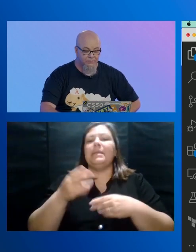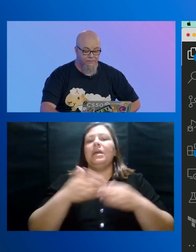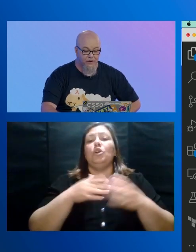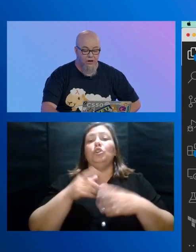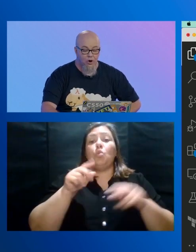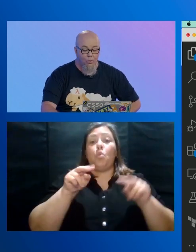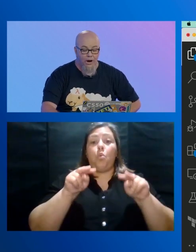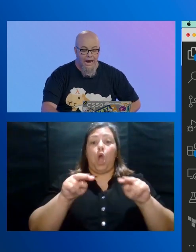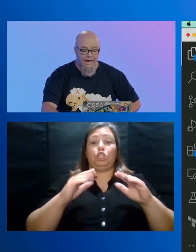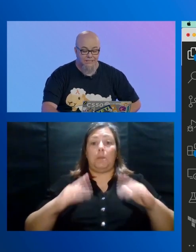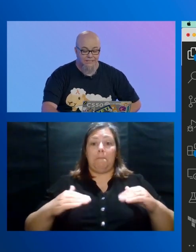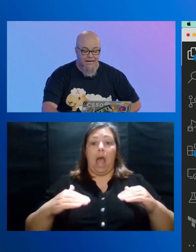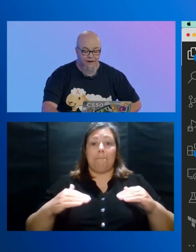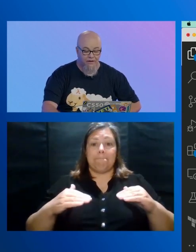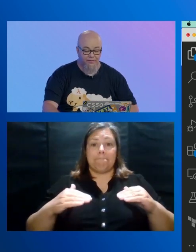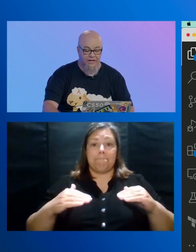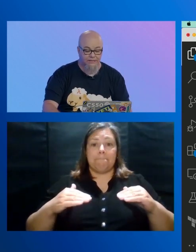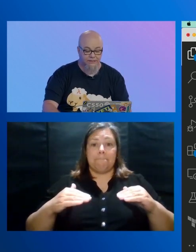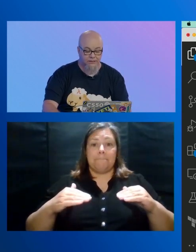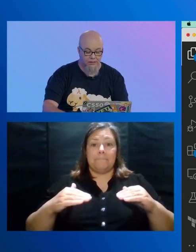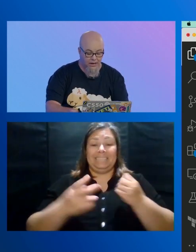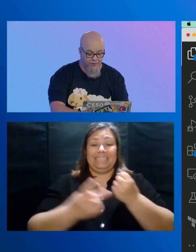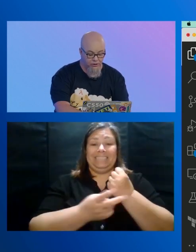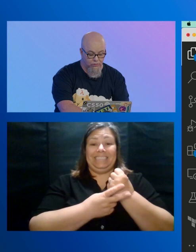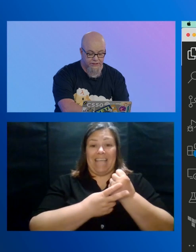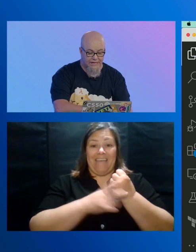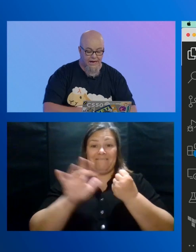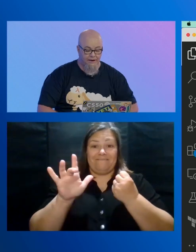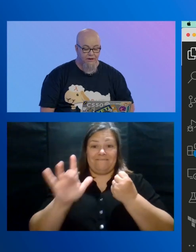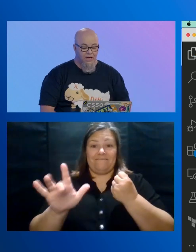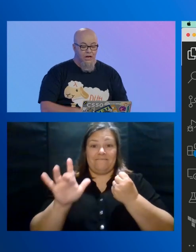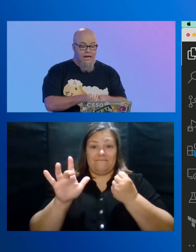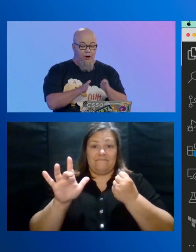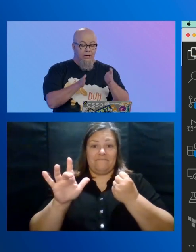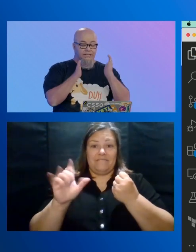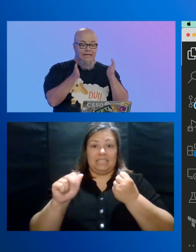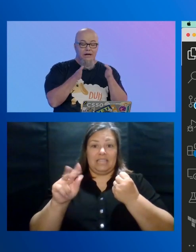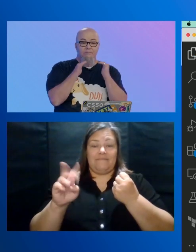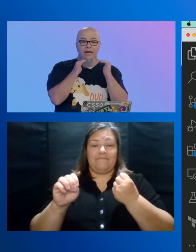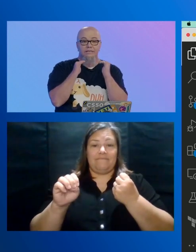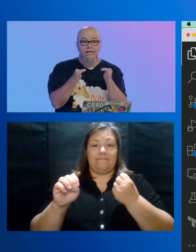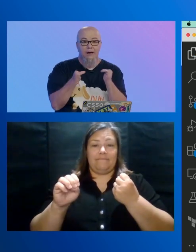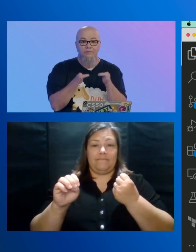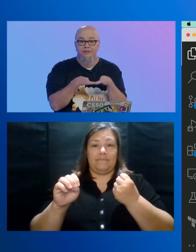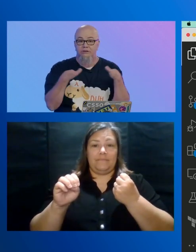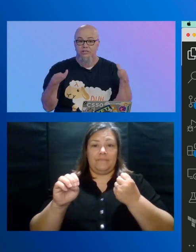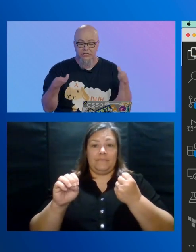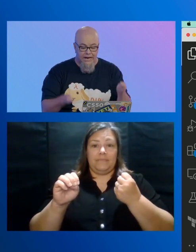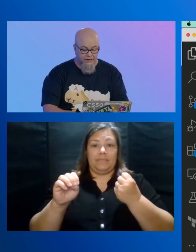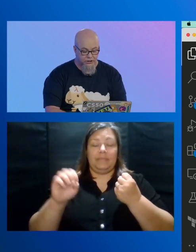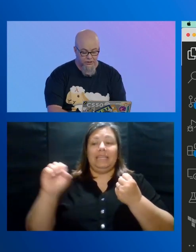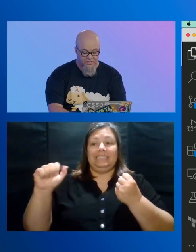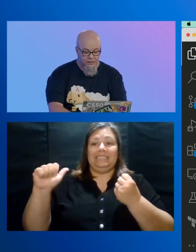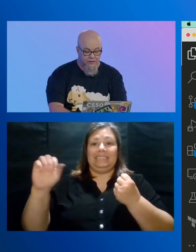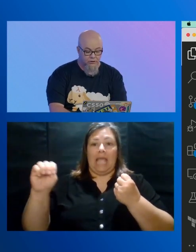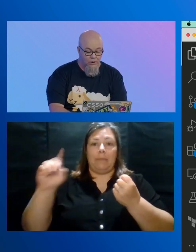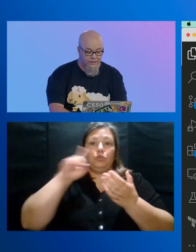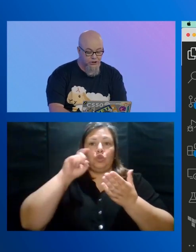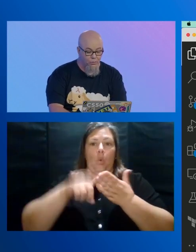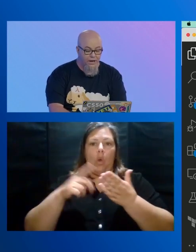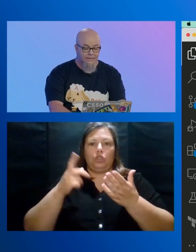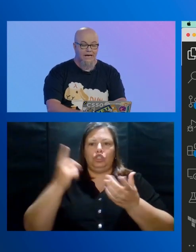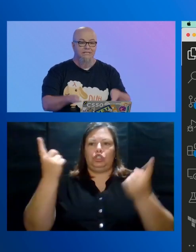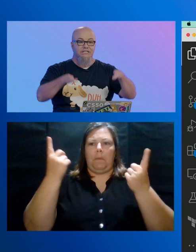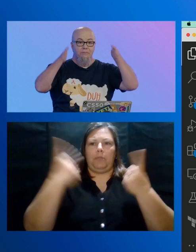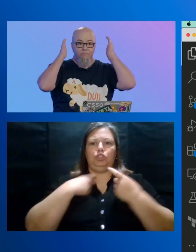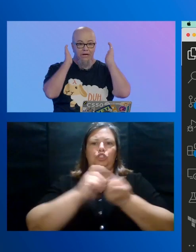says skipped infra. When I hit save on this, I'm going to go save. Now, SAM picks up that there's a change, right?